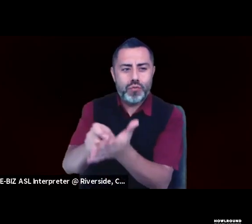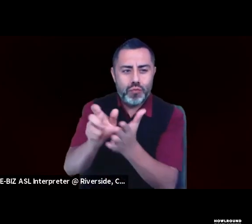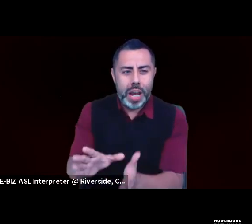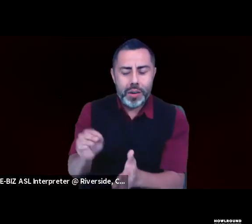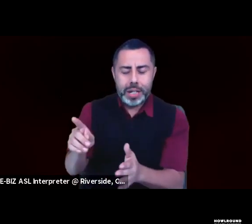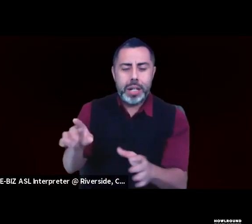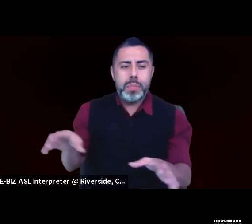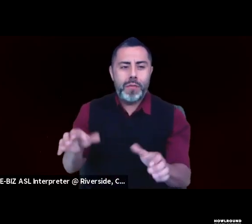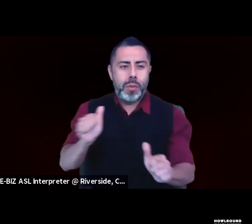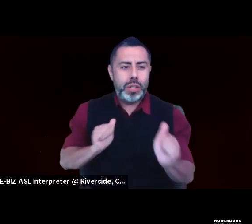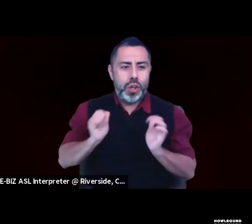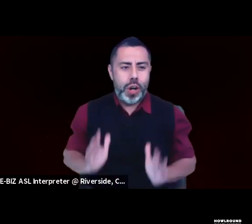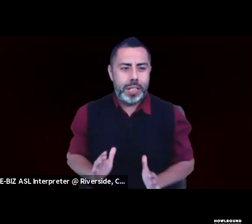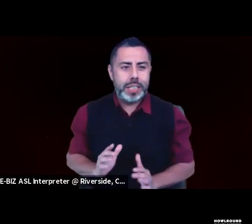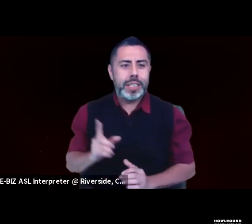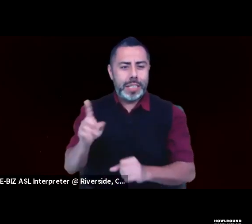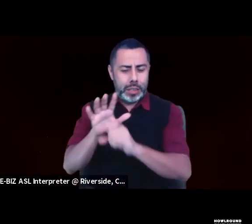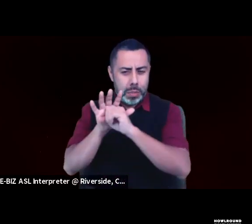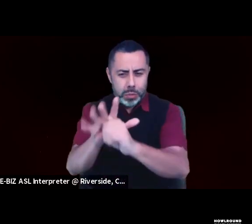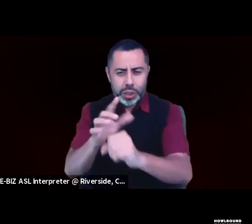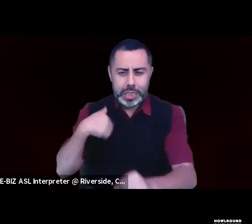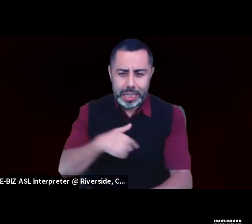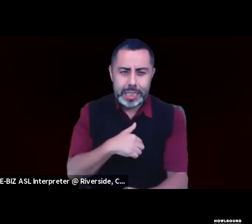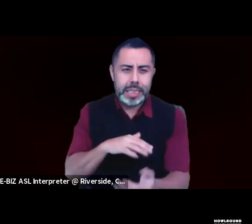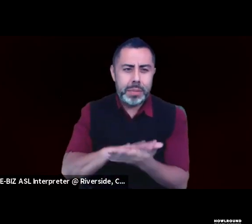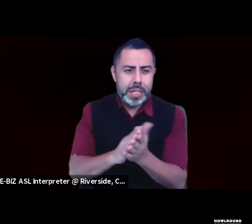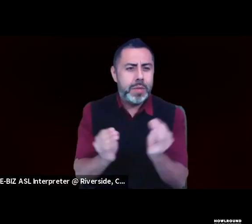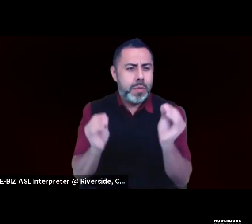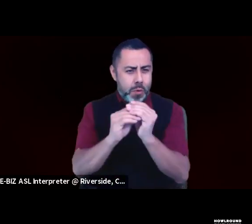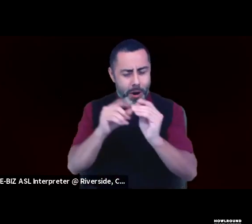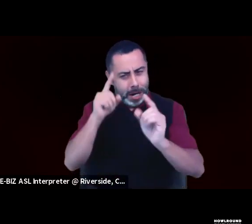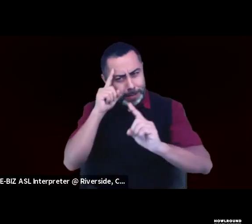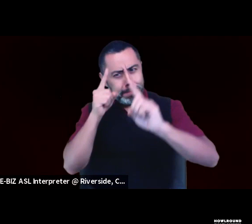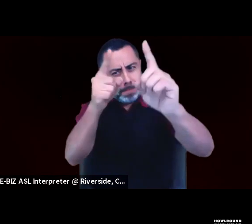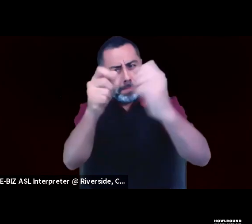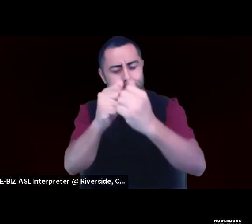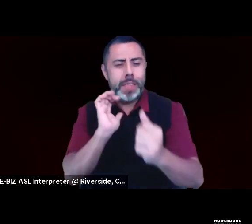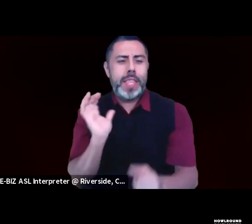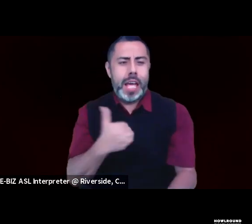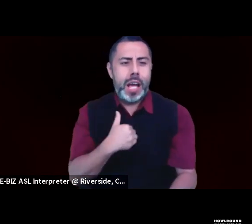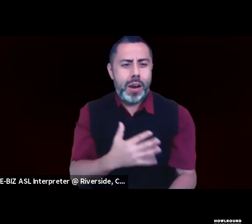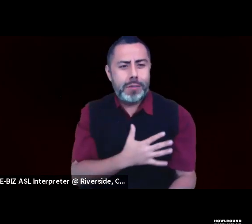be more ambitious with our empathy and by practicing intersectionality.